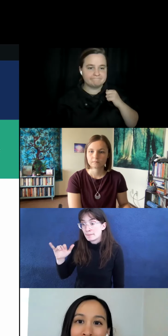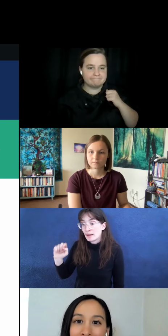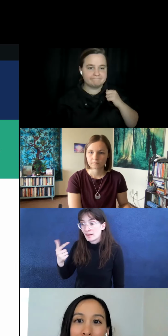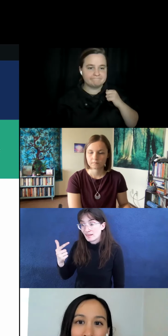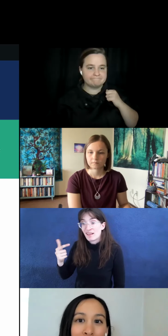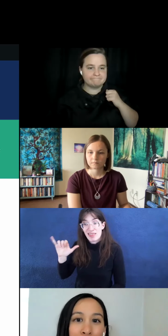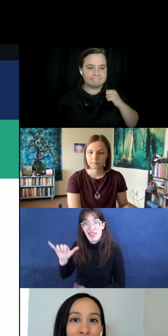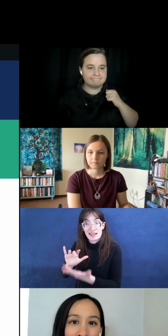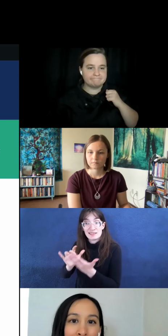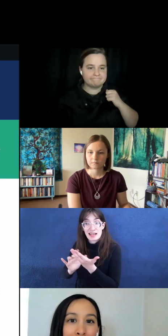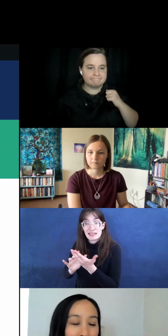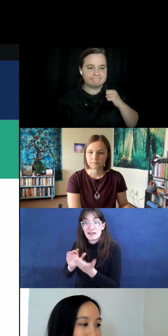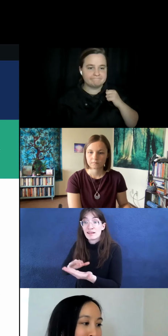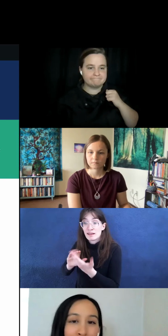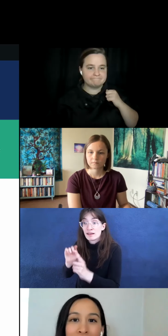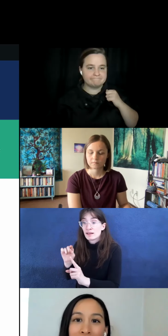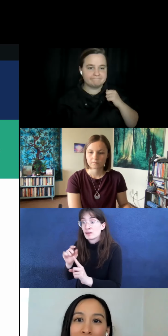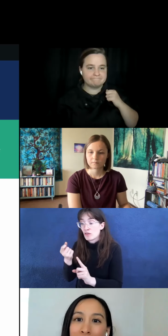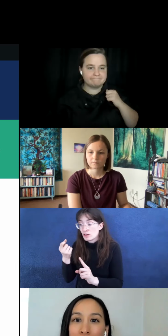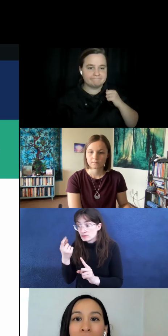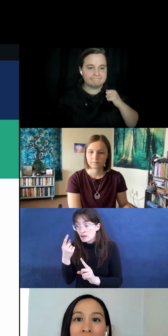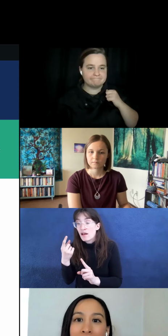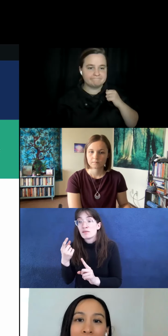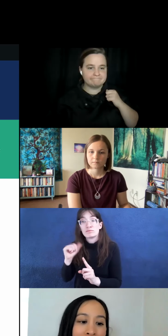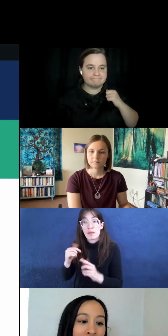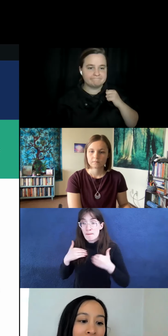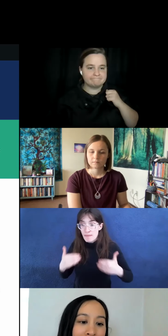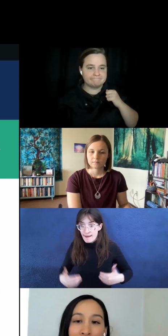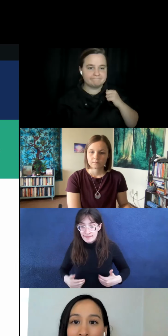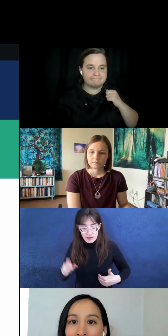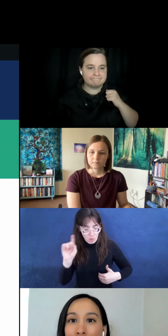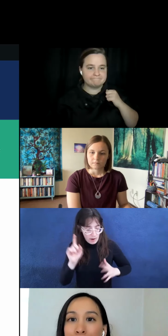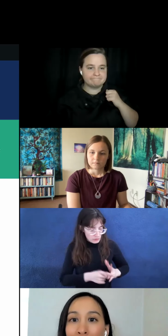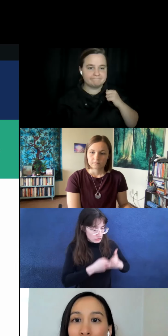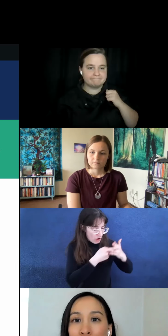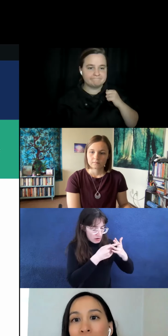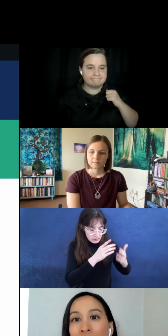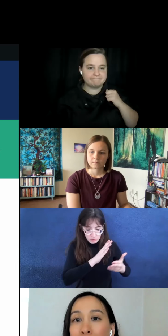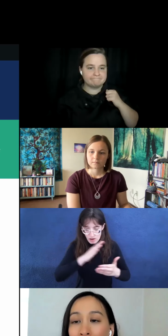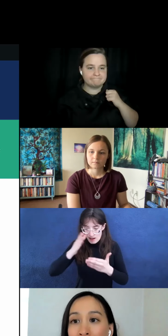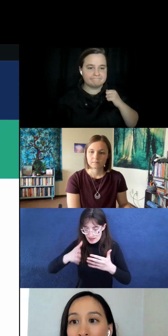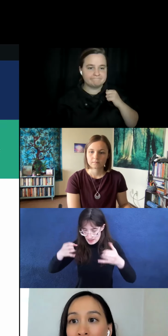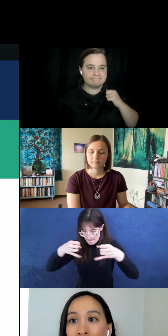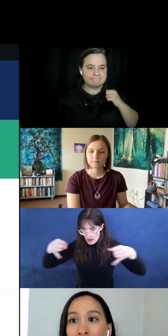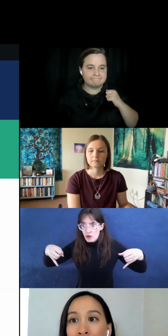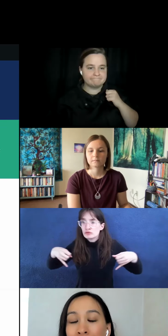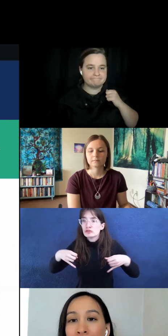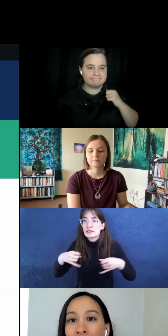like being aware of our bodies, where it starts, where it ends, and just feeling the boundary of our